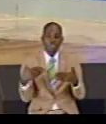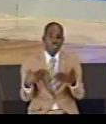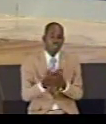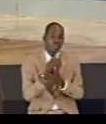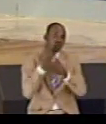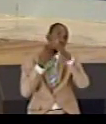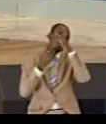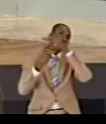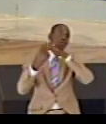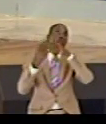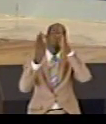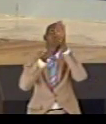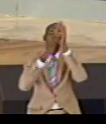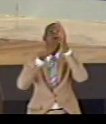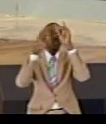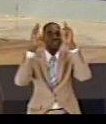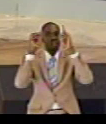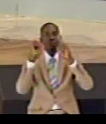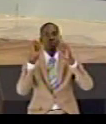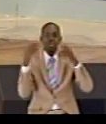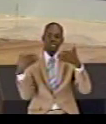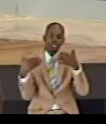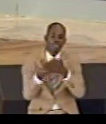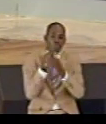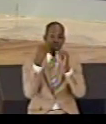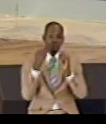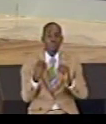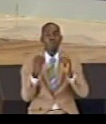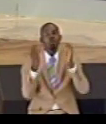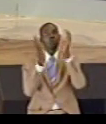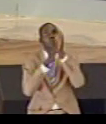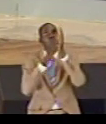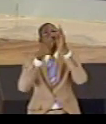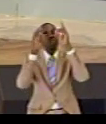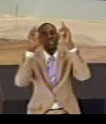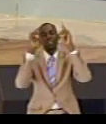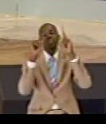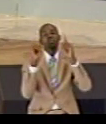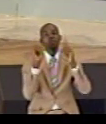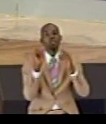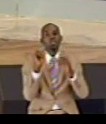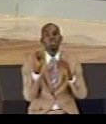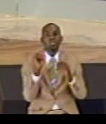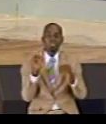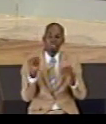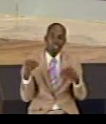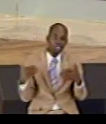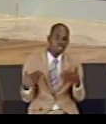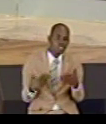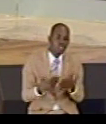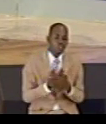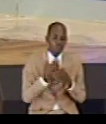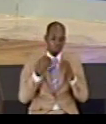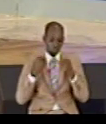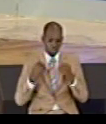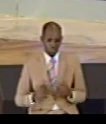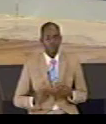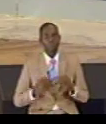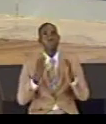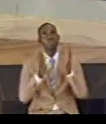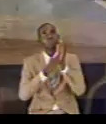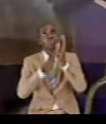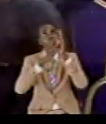him. A new power. Praise him. A new vitality. Praise him.